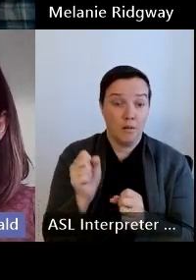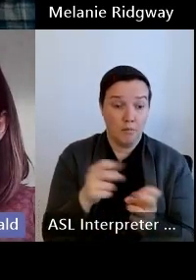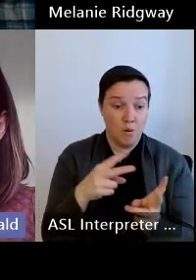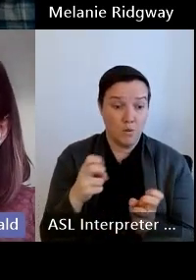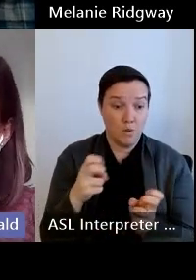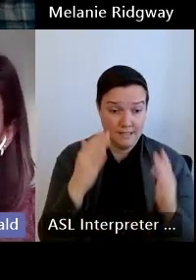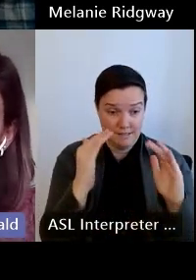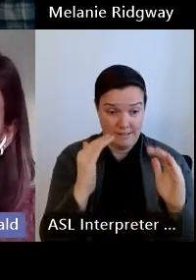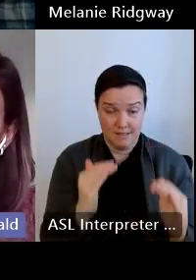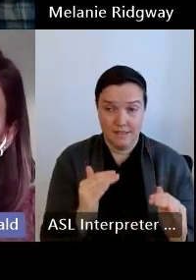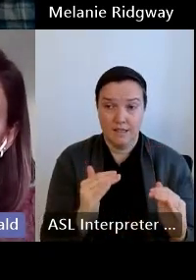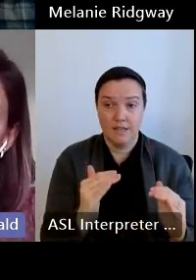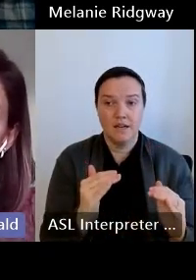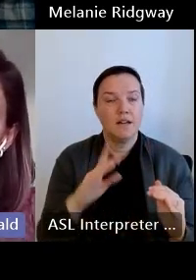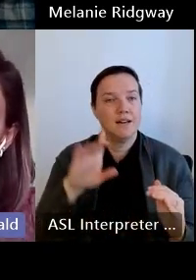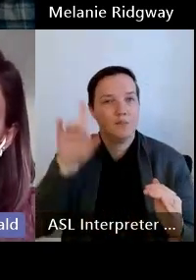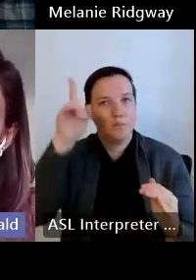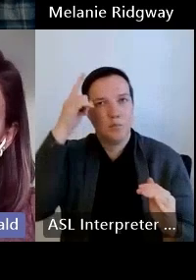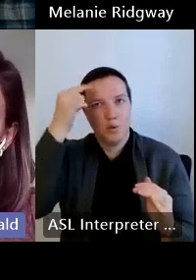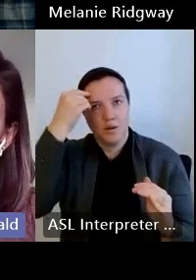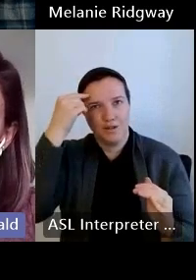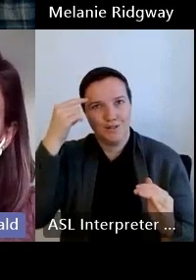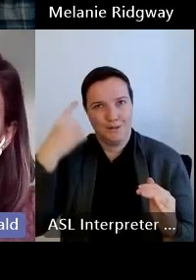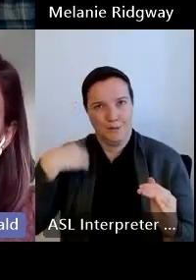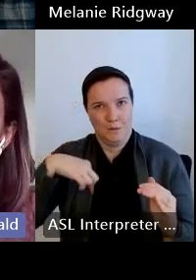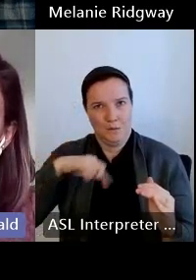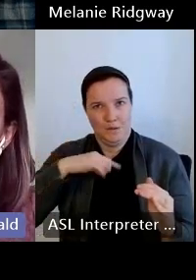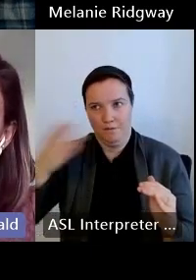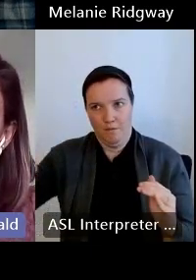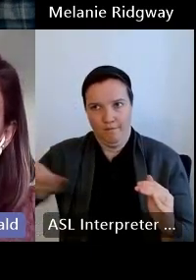or employers that we have on the platform,